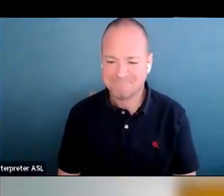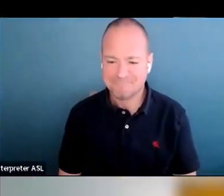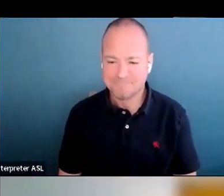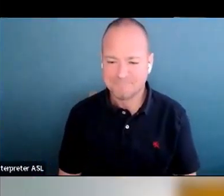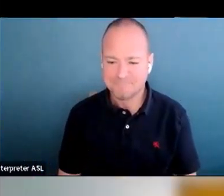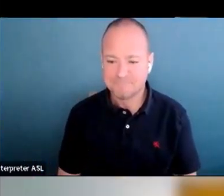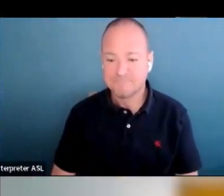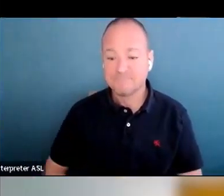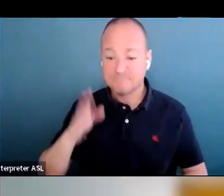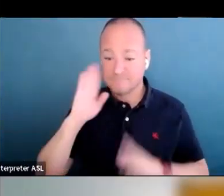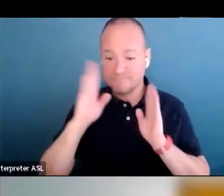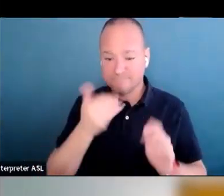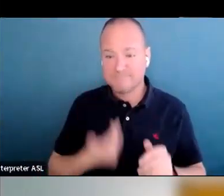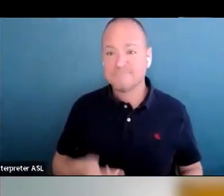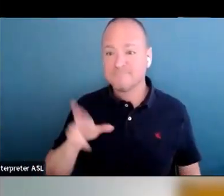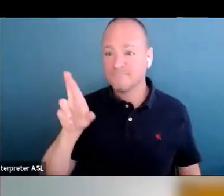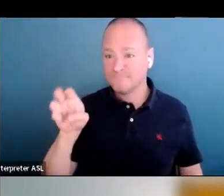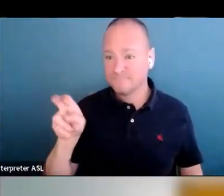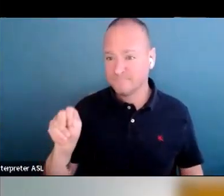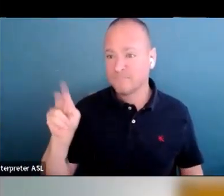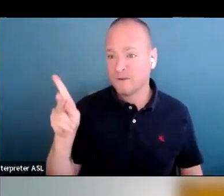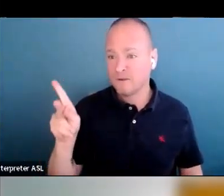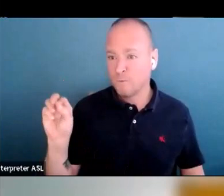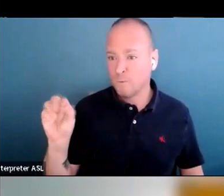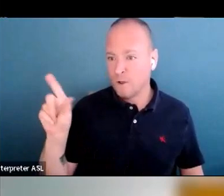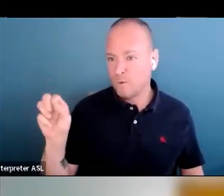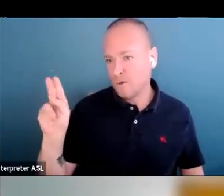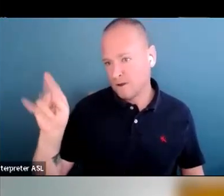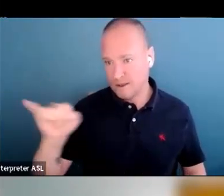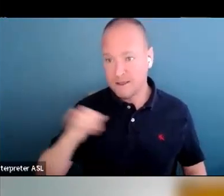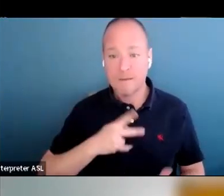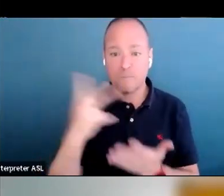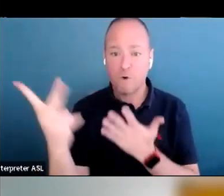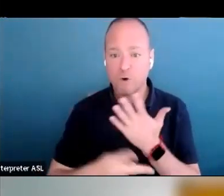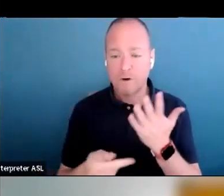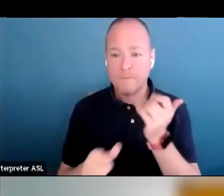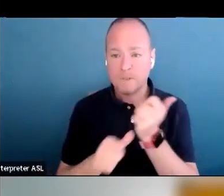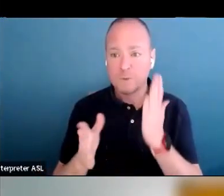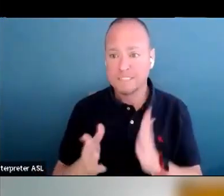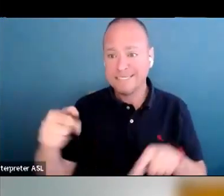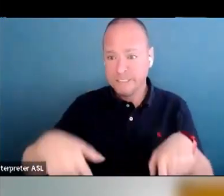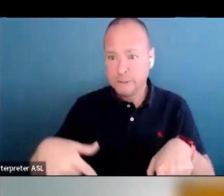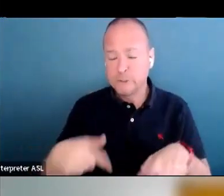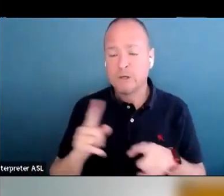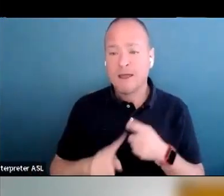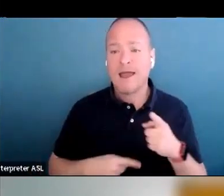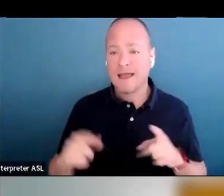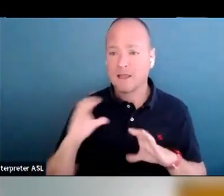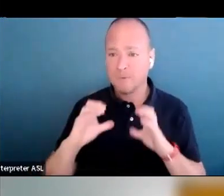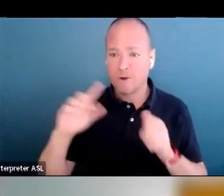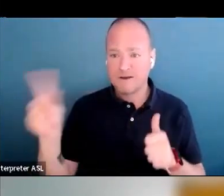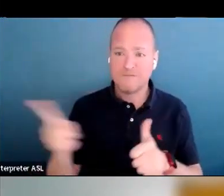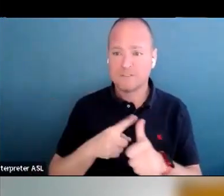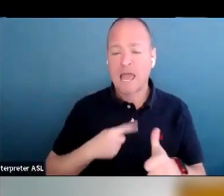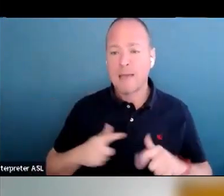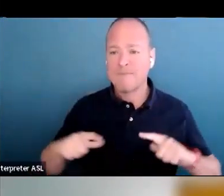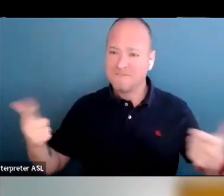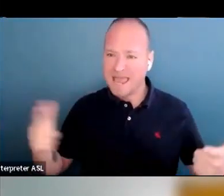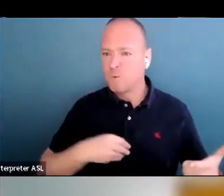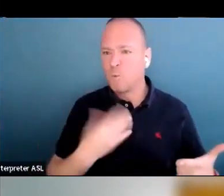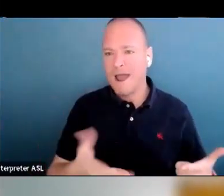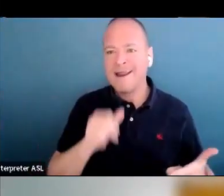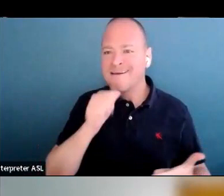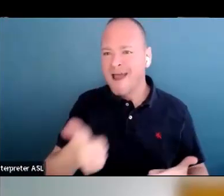Hello, my name is Ren Coloni. I am a program associate here at CommunicationFIRST. I am a fat white non-binary person